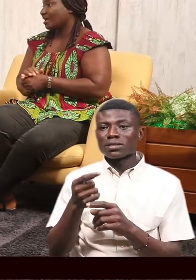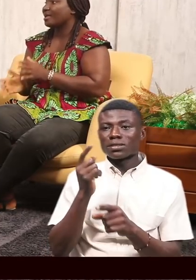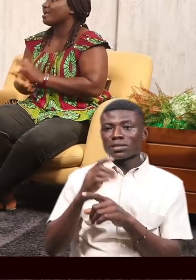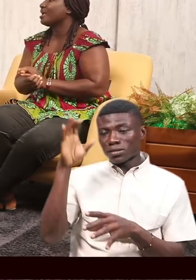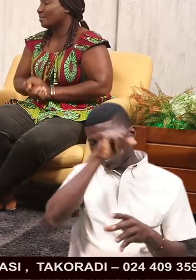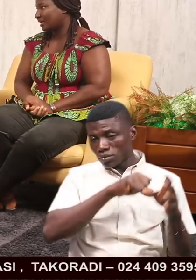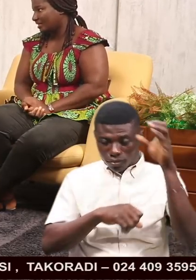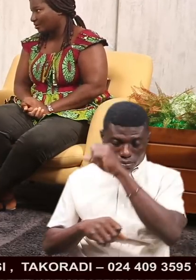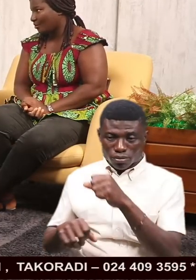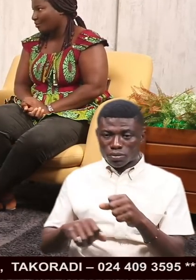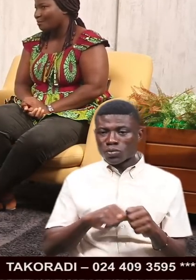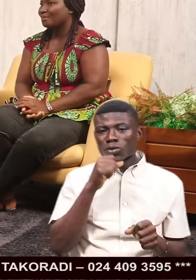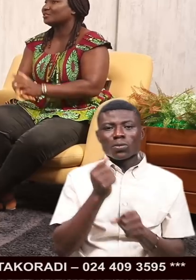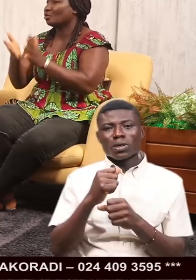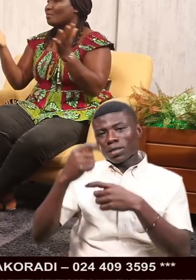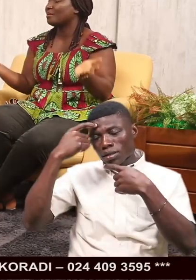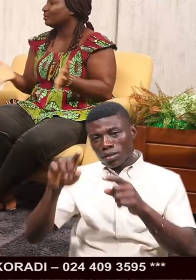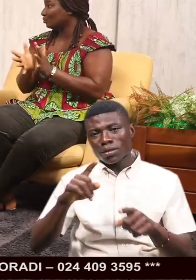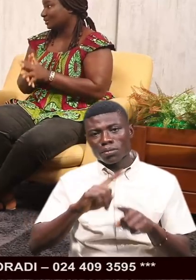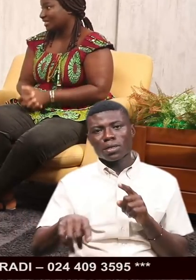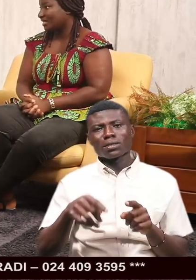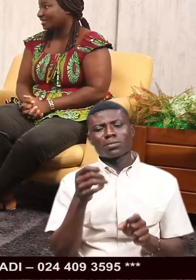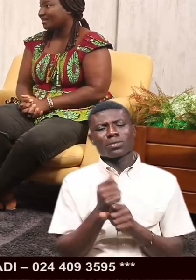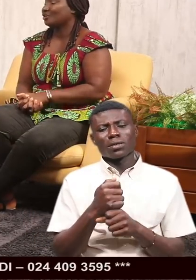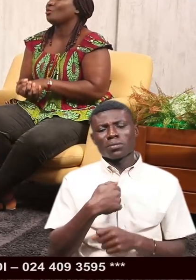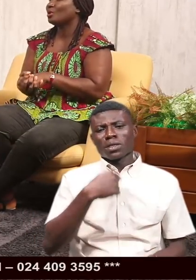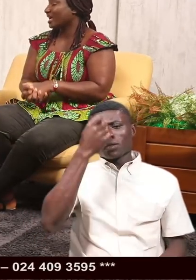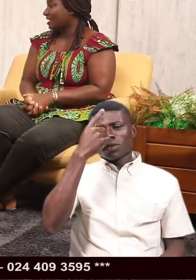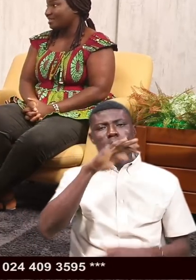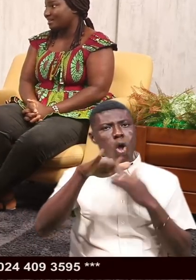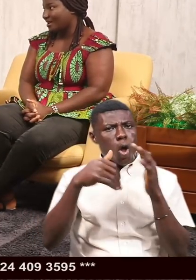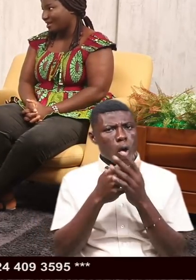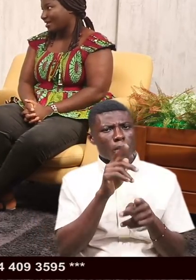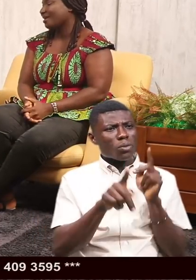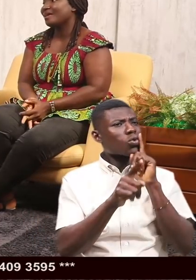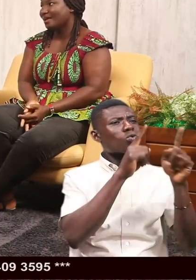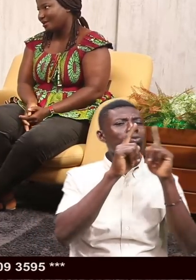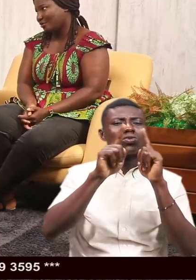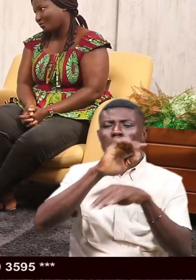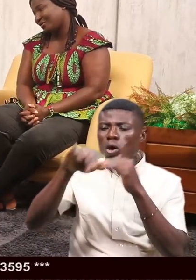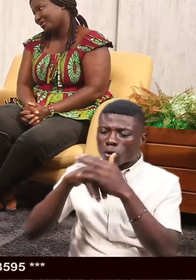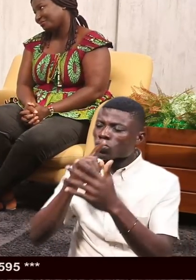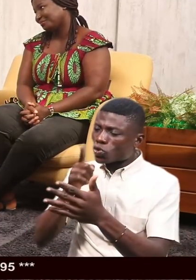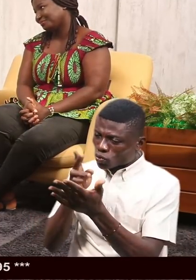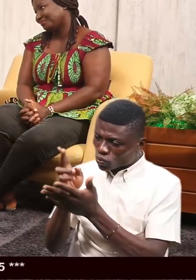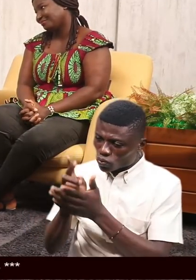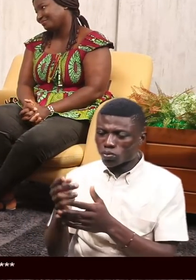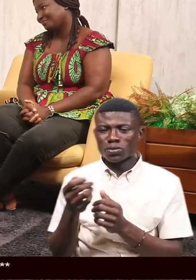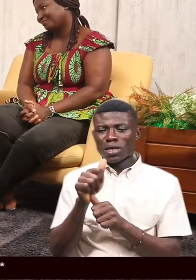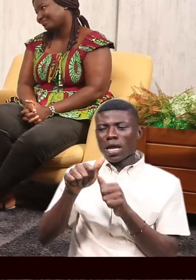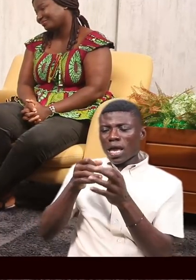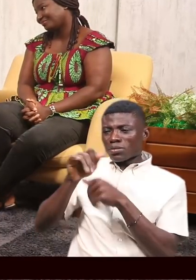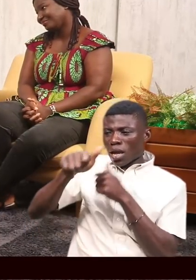and so a man in your ho. But oh, mammy, who say, Neo mo cany and a no cry.